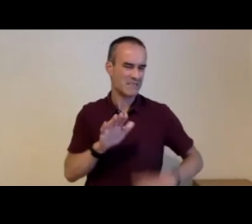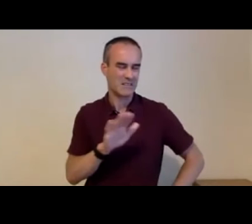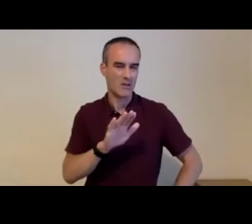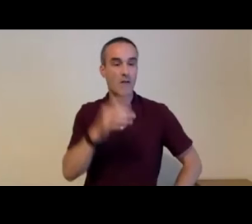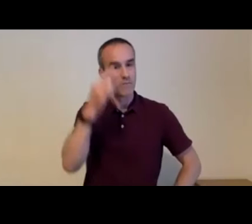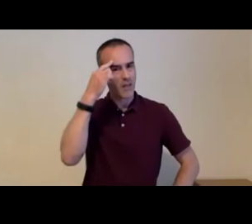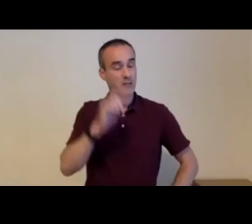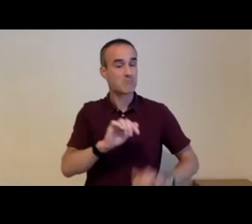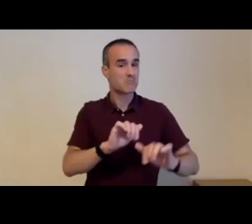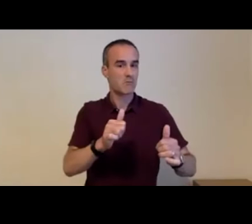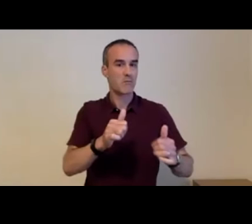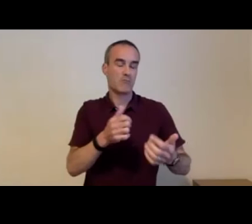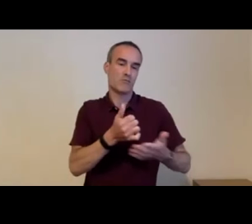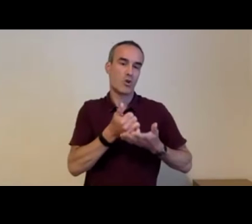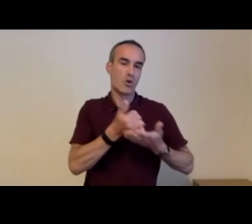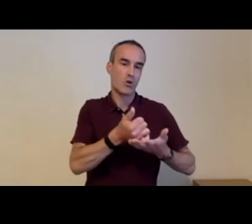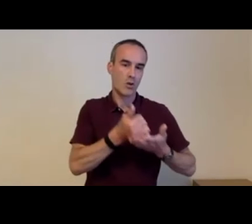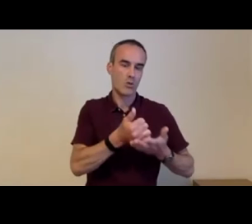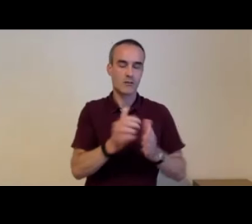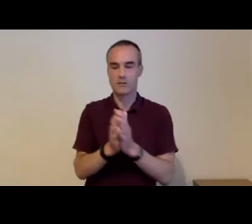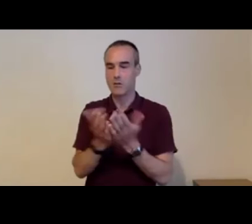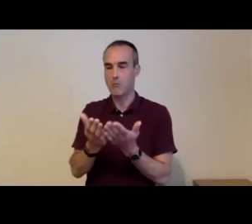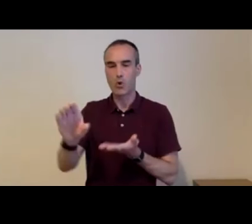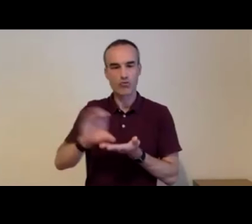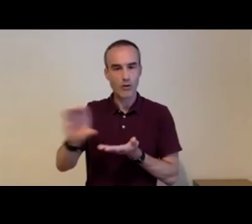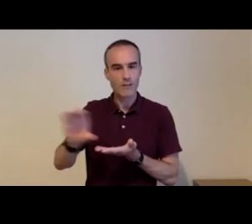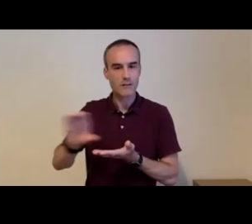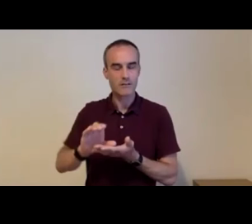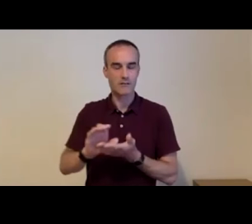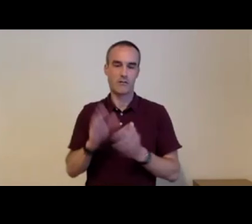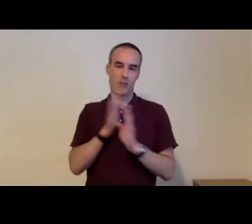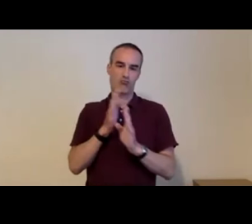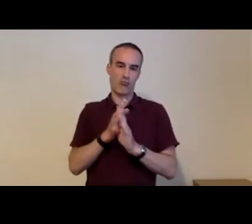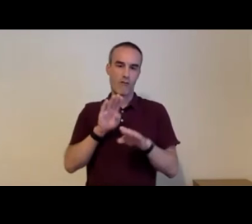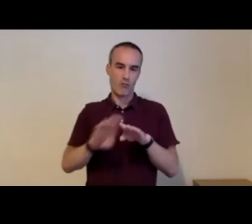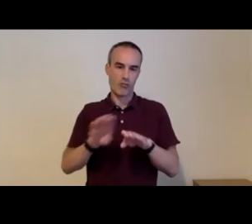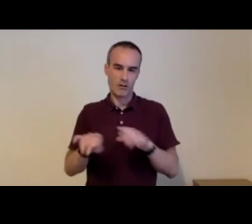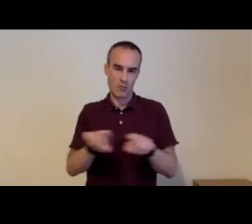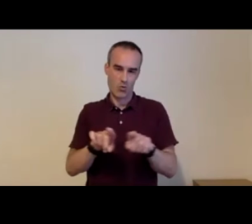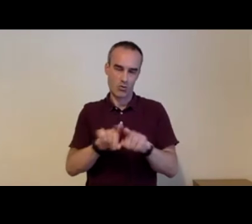some consultancy, some royalties, and some private practice and trusteeships.